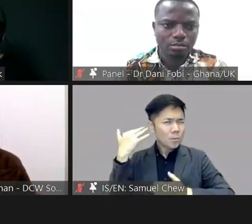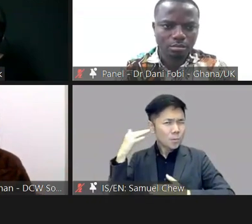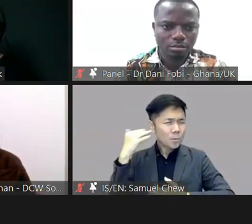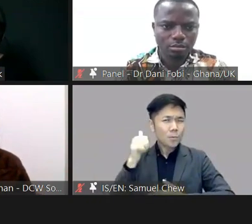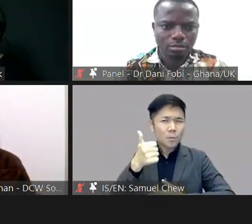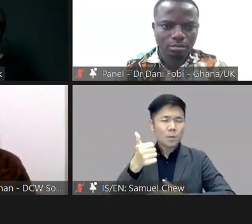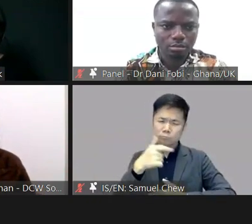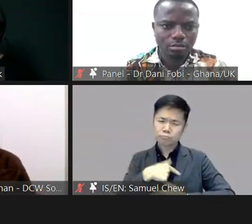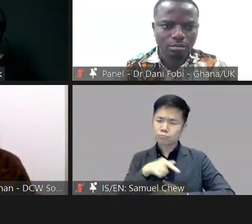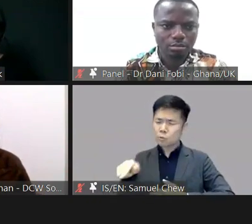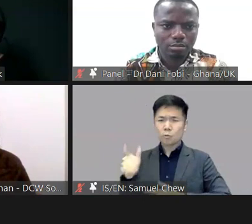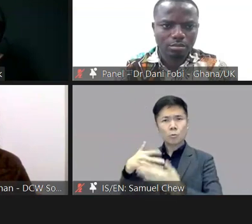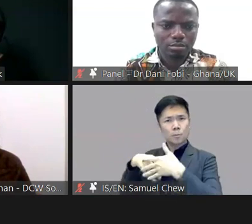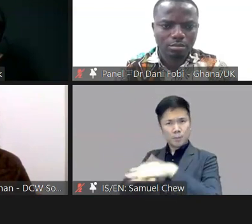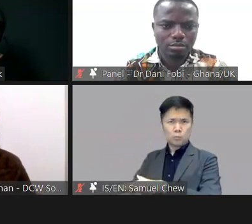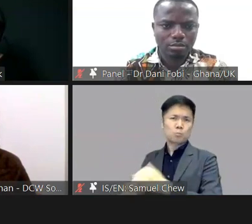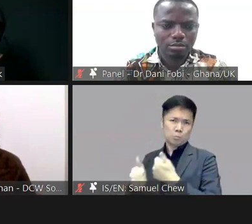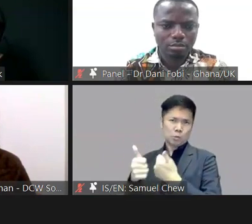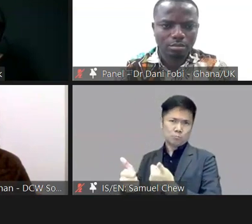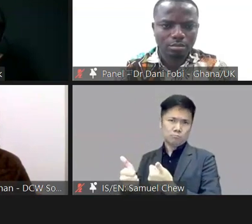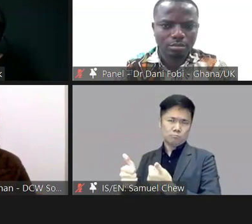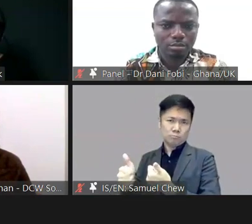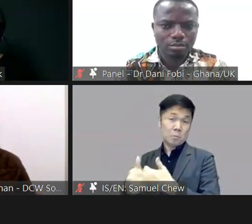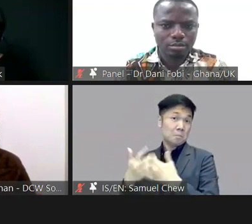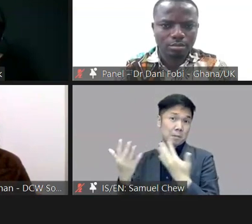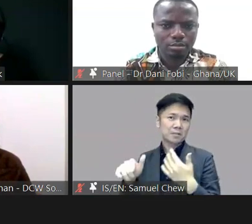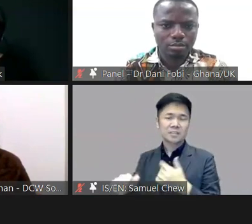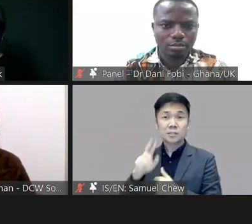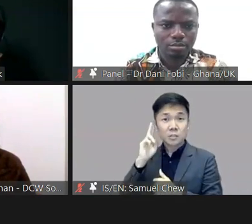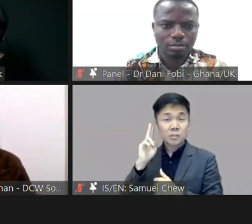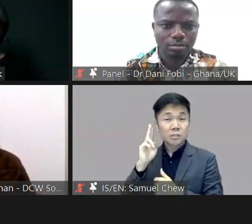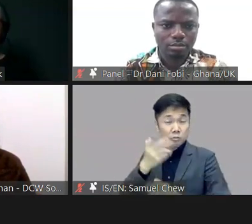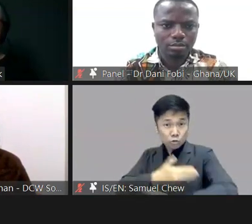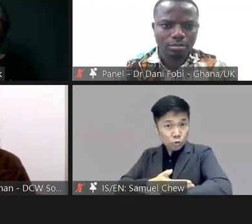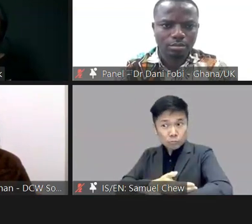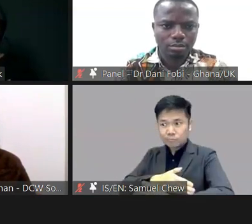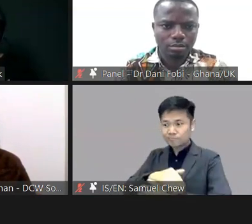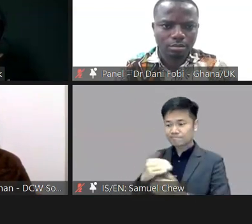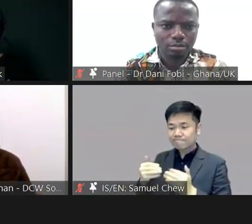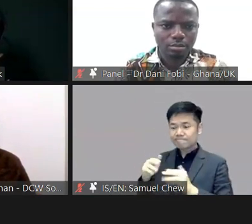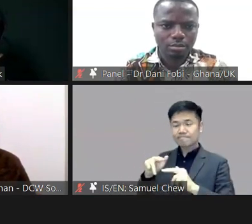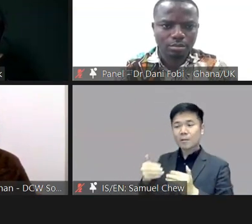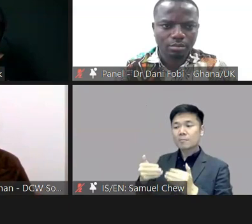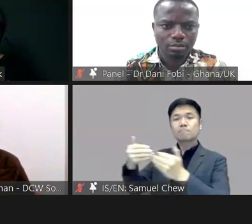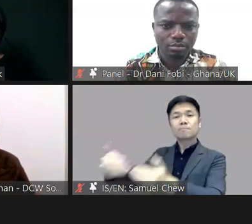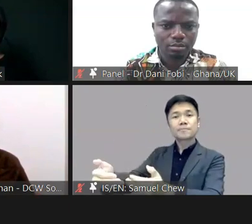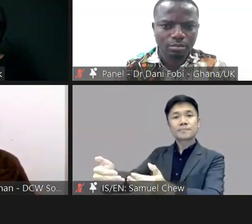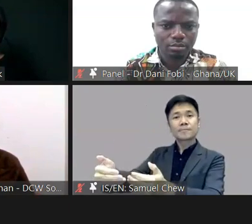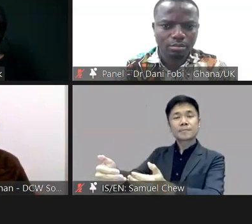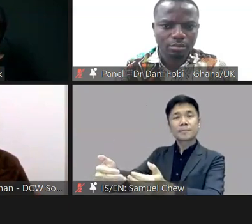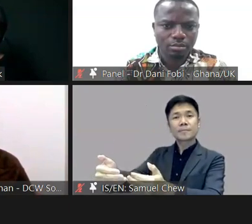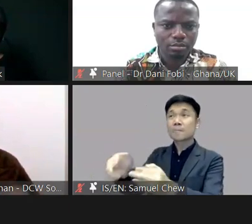little modifications, like sitting at the front, encourage the teachers to speak out loudly, encourage